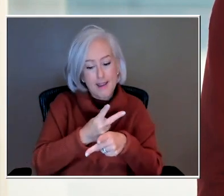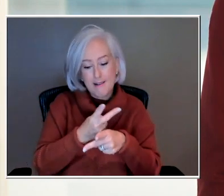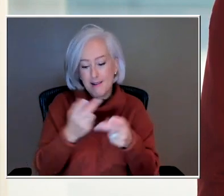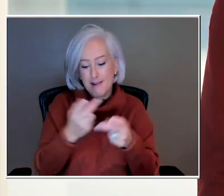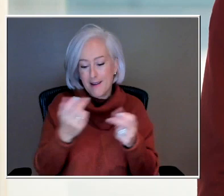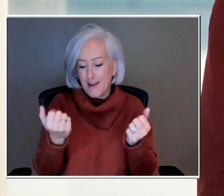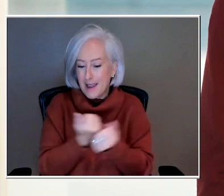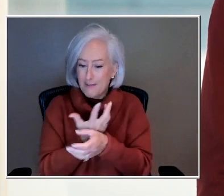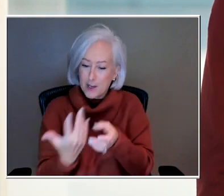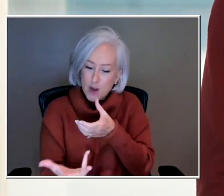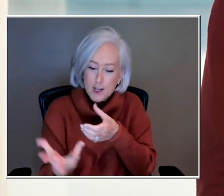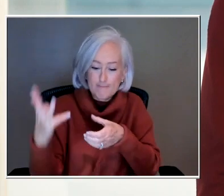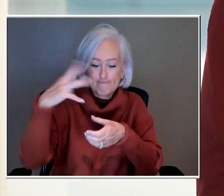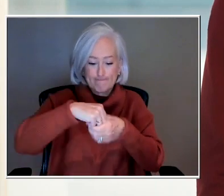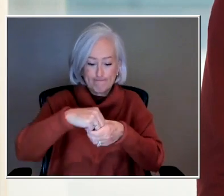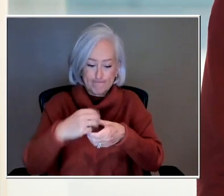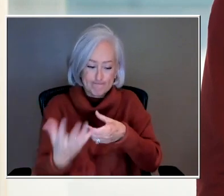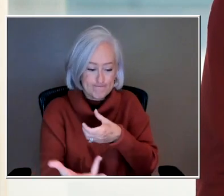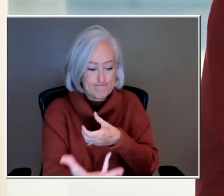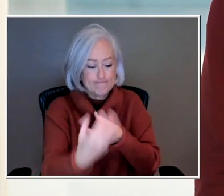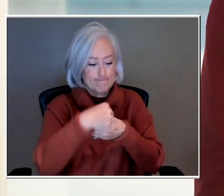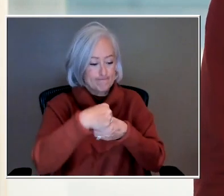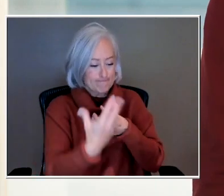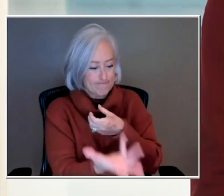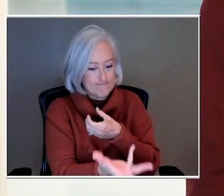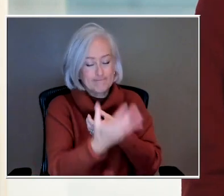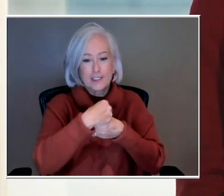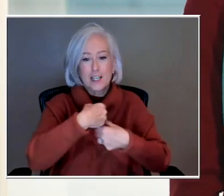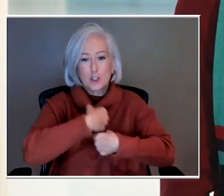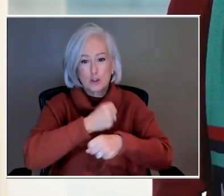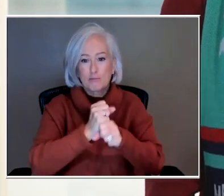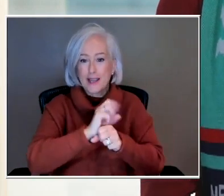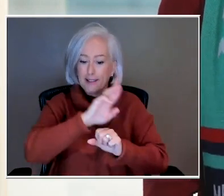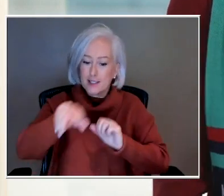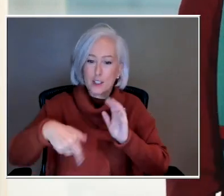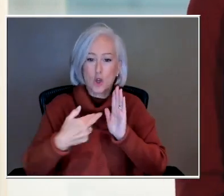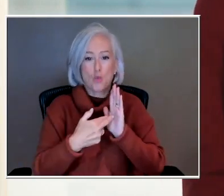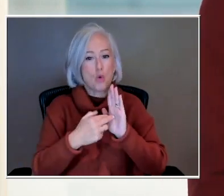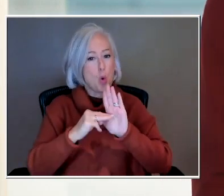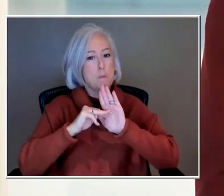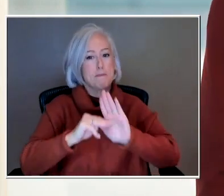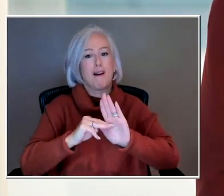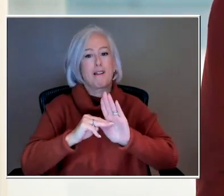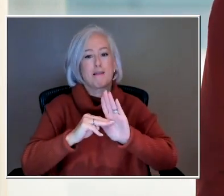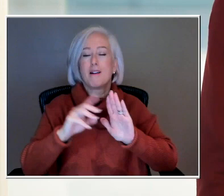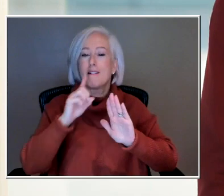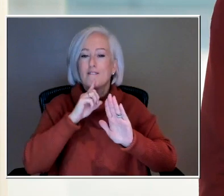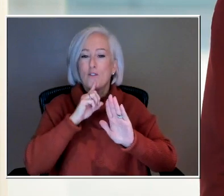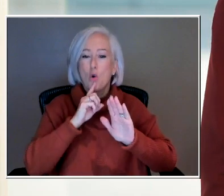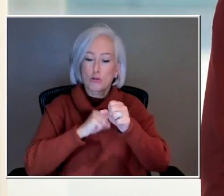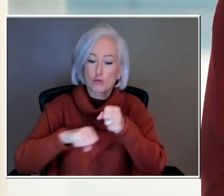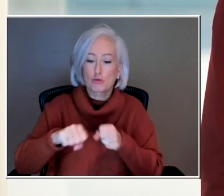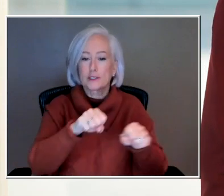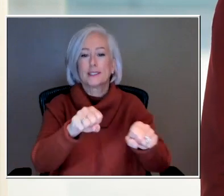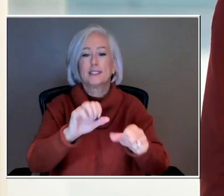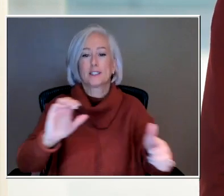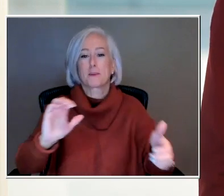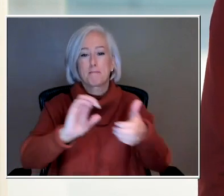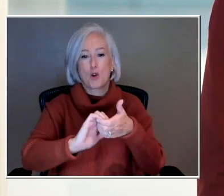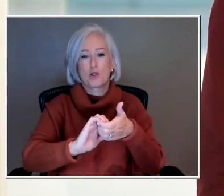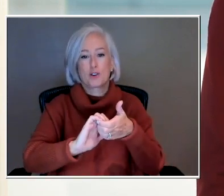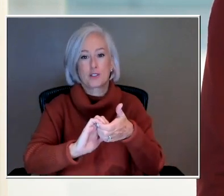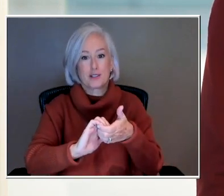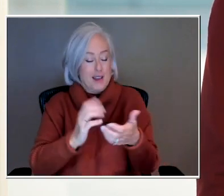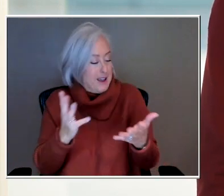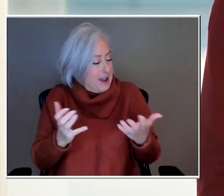for strategic partnerships is something we're really proud of. So that's a message I'd love to send out to everybody out there. It's just a really